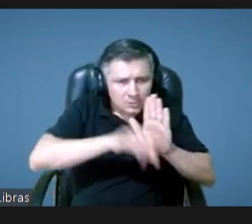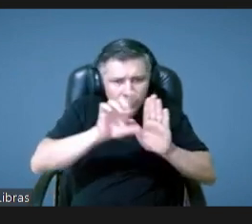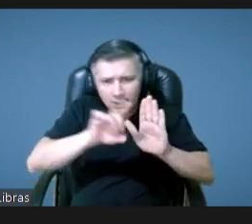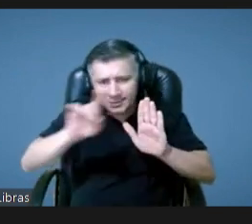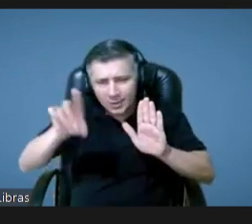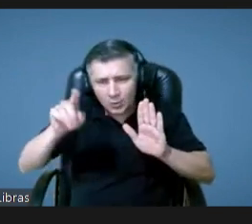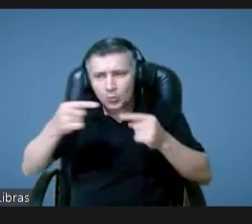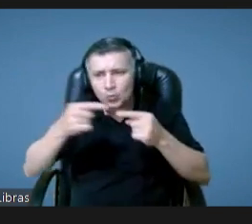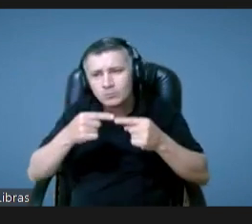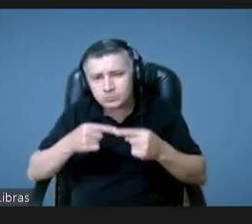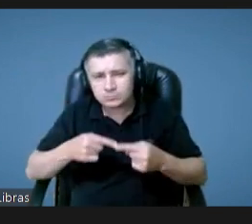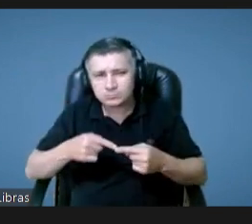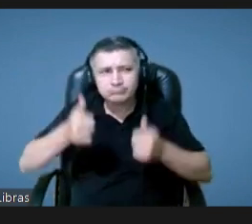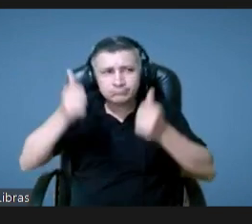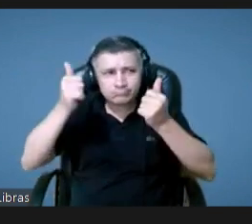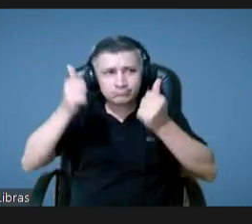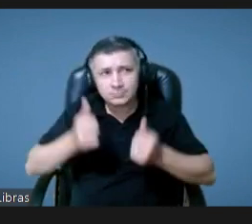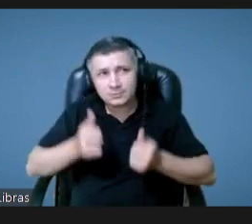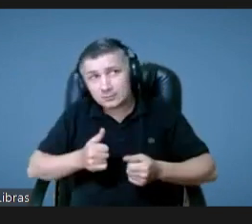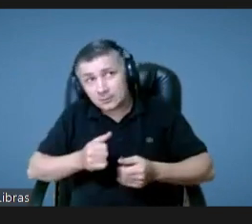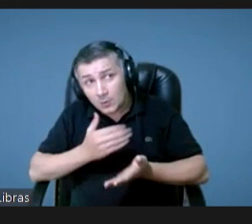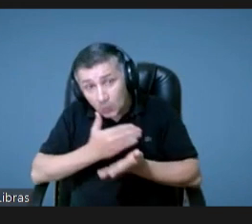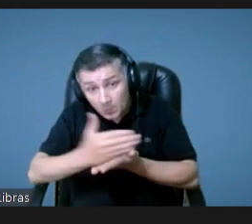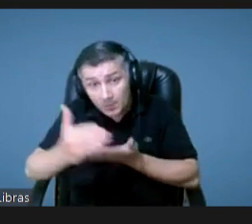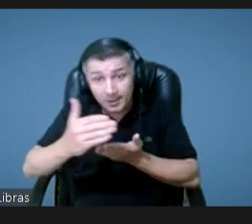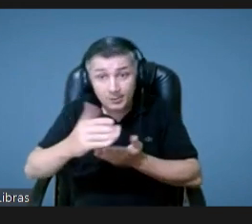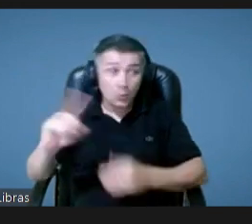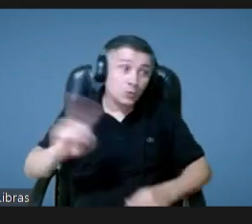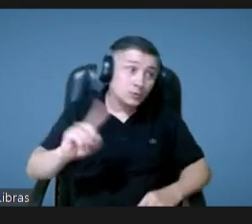very selective, sorry.